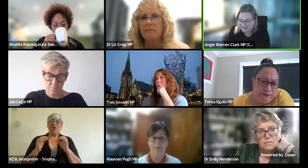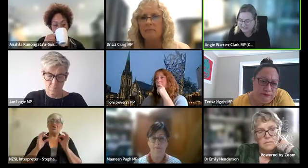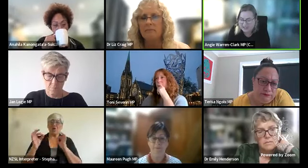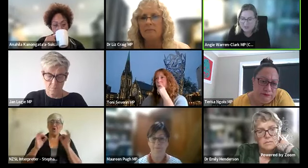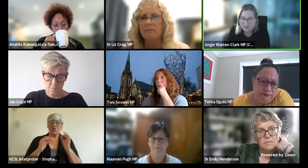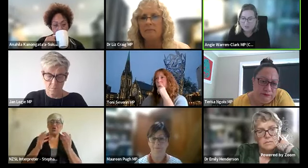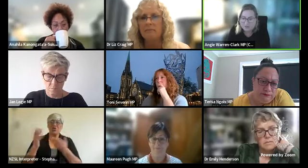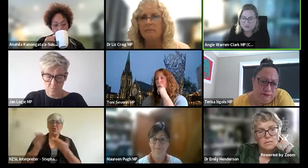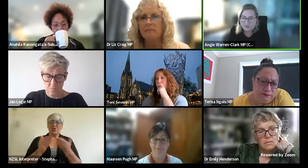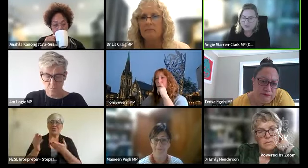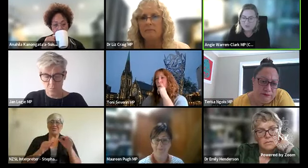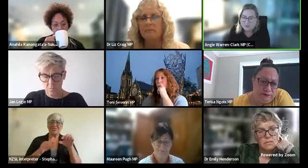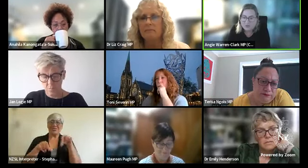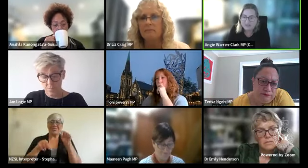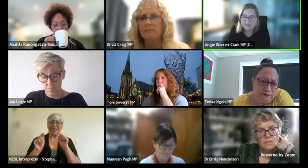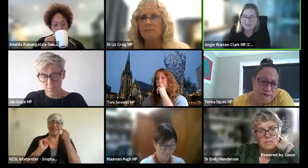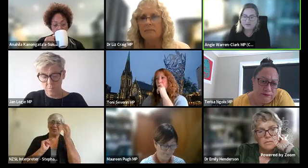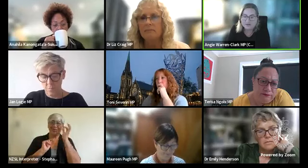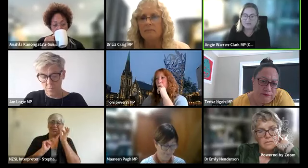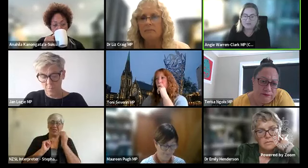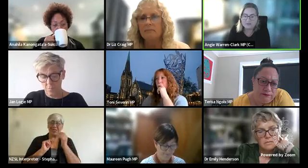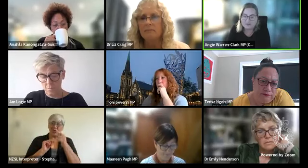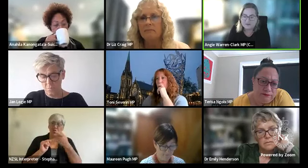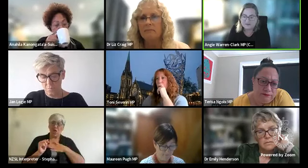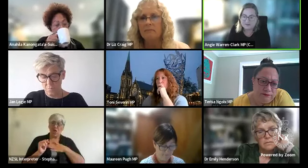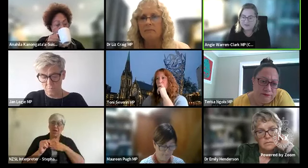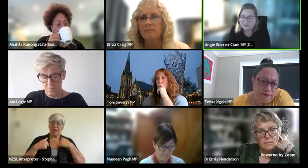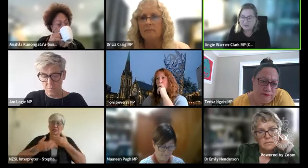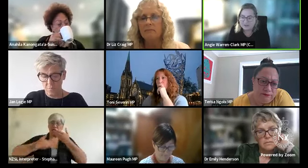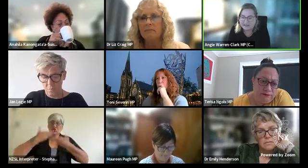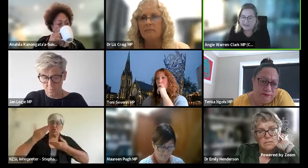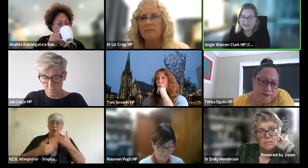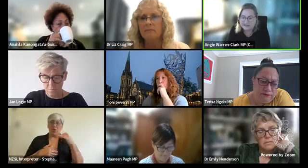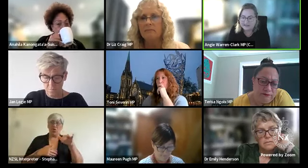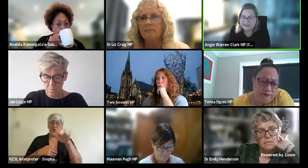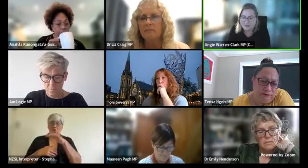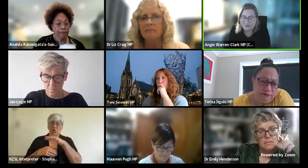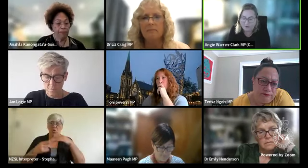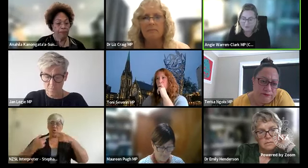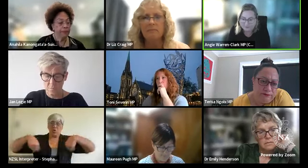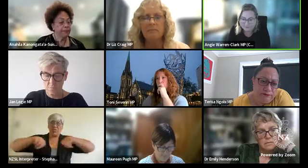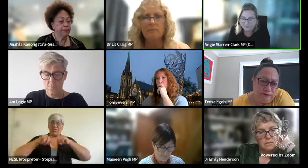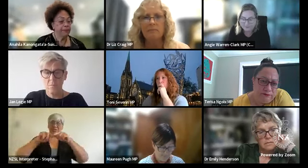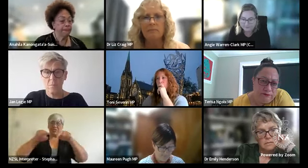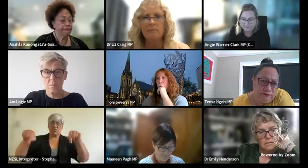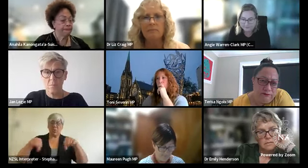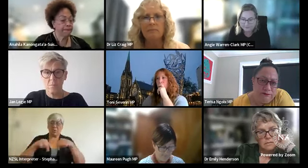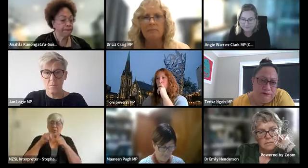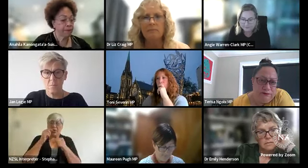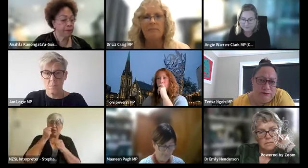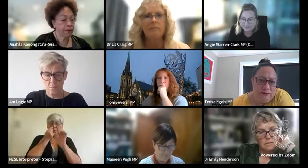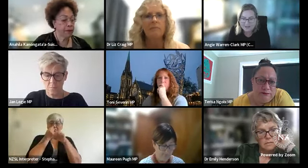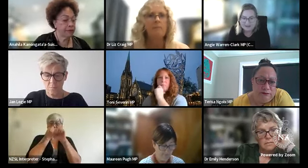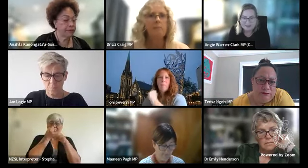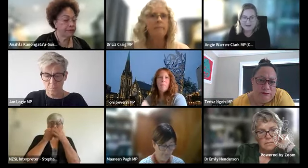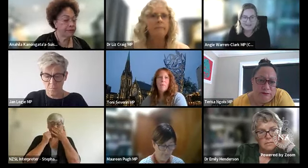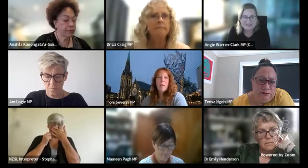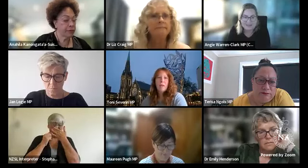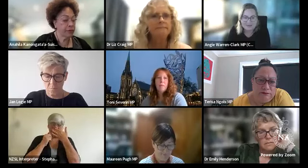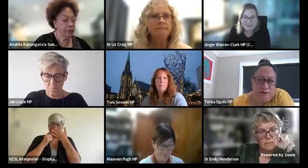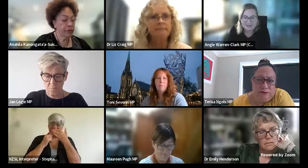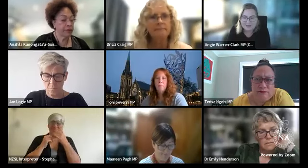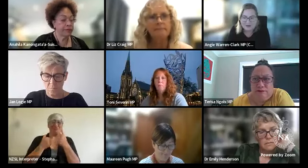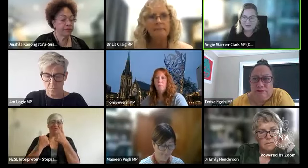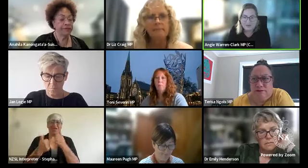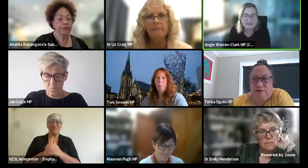Select Committee. Would you like a descriptor of those of us who are in the Zoom room? Yes, please.